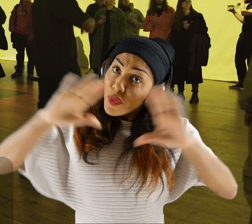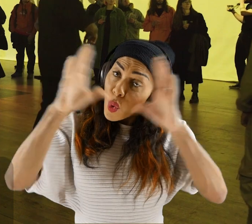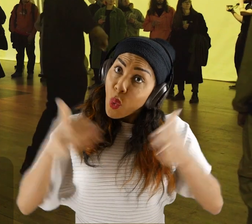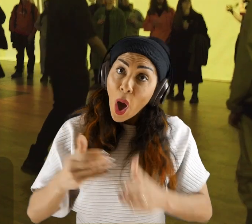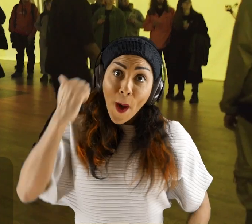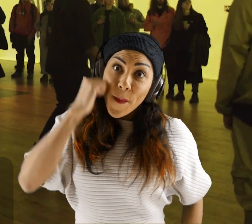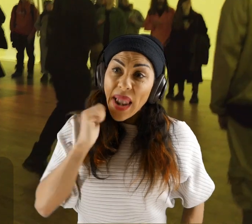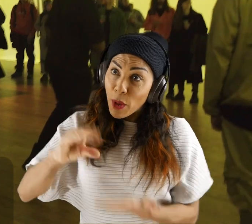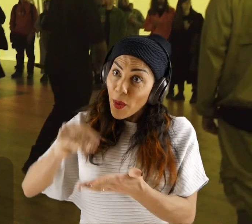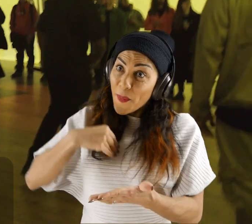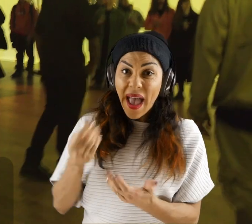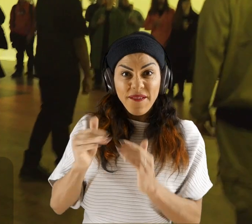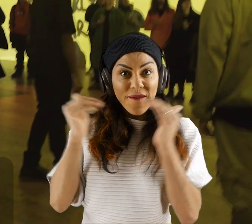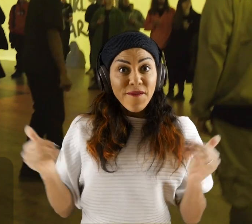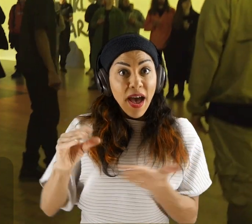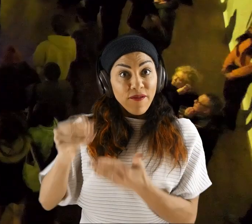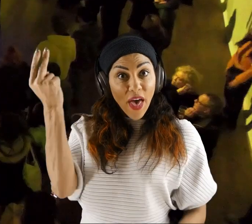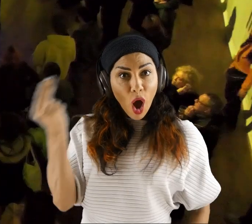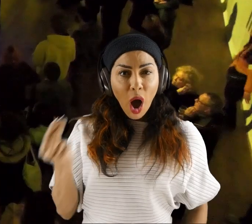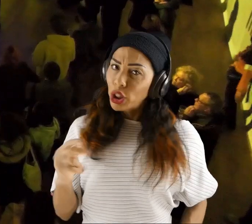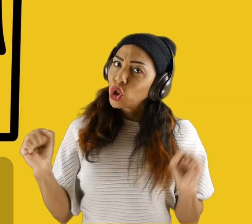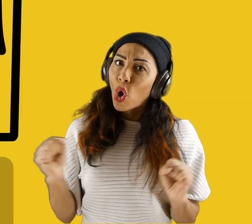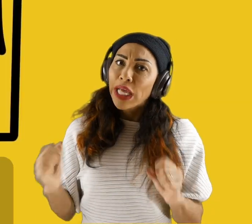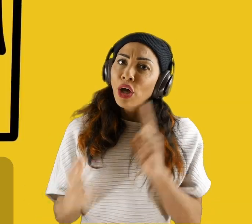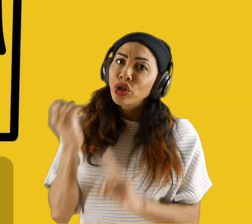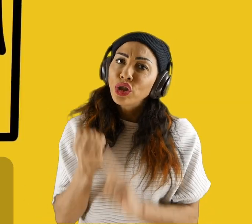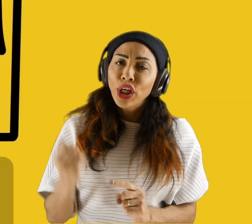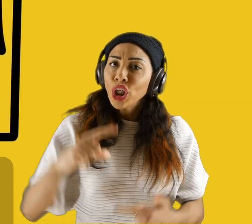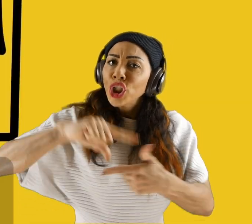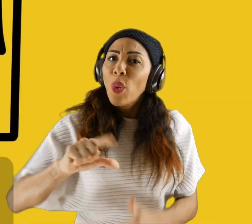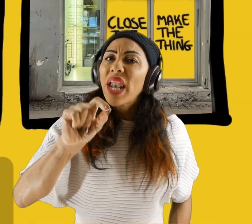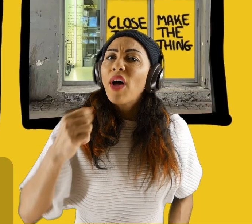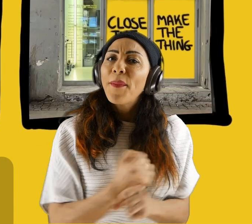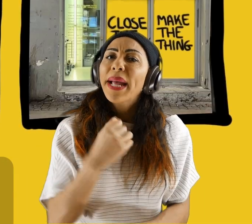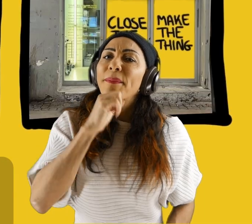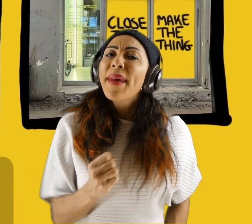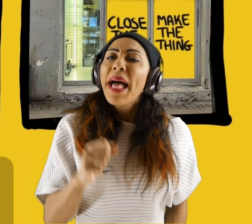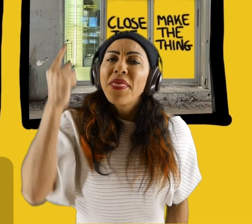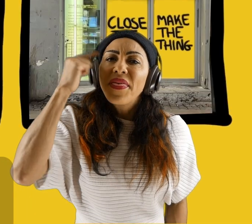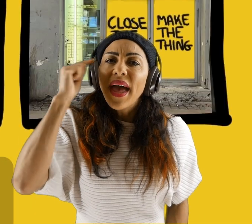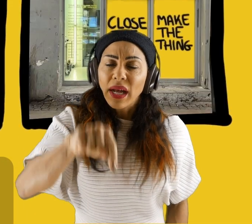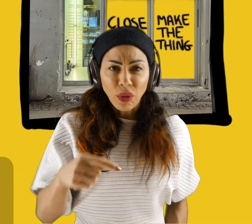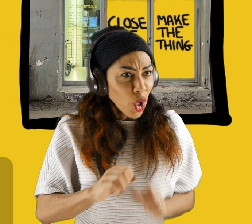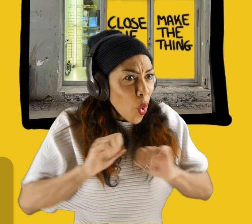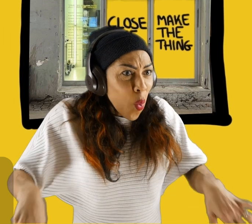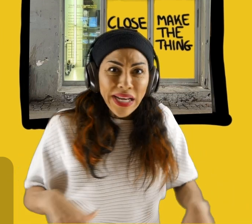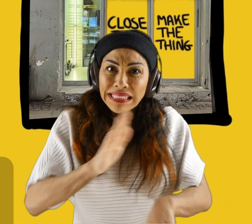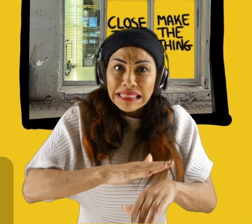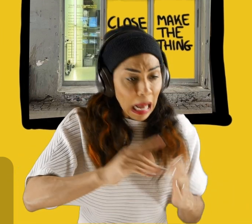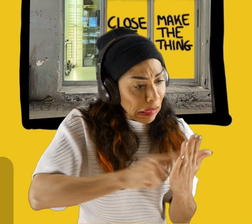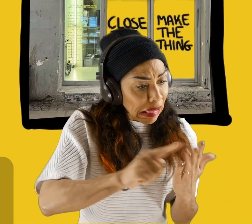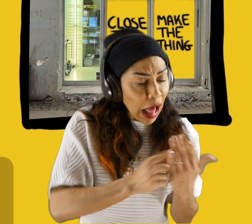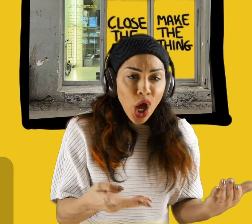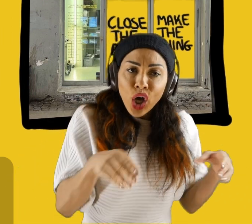had always been paid fairly for their art. We ain't there yet, that's a long way, King, so Square 11 better make man think. Why are you wasting time on the timeline? Close the